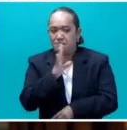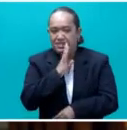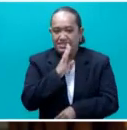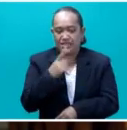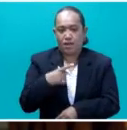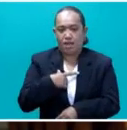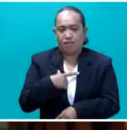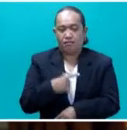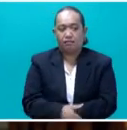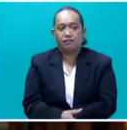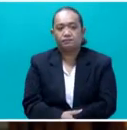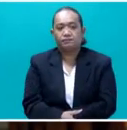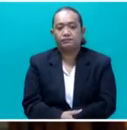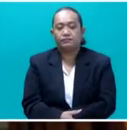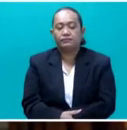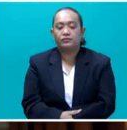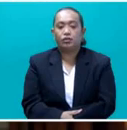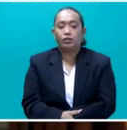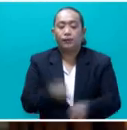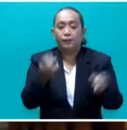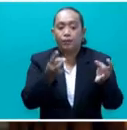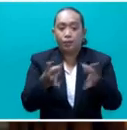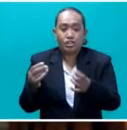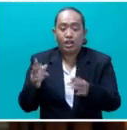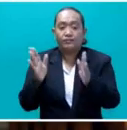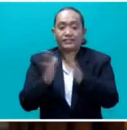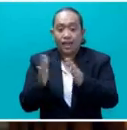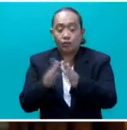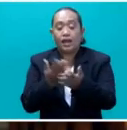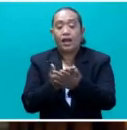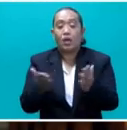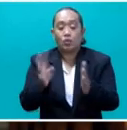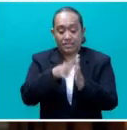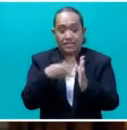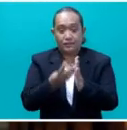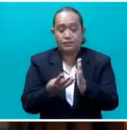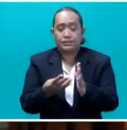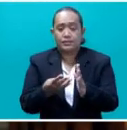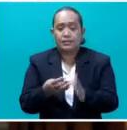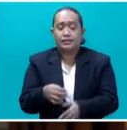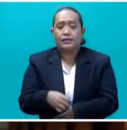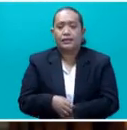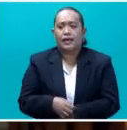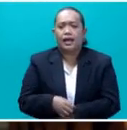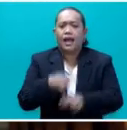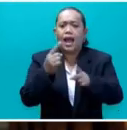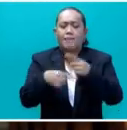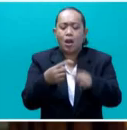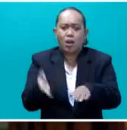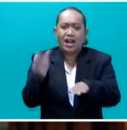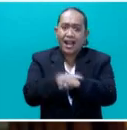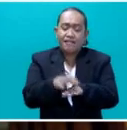current Act emphasizes the preparation of town planning schemes for municipalities. It does not explicitly cover